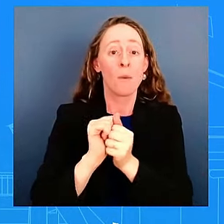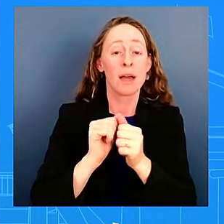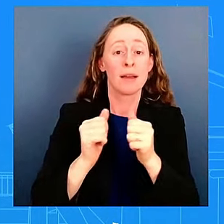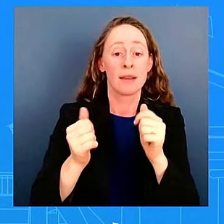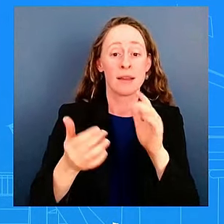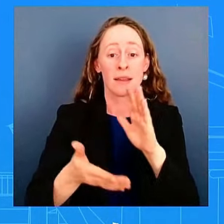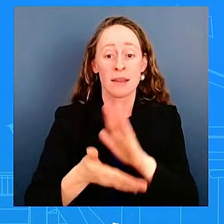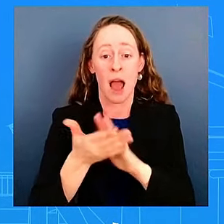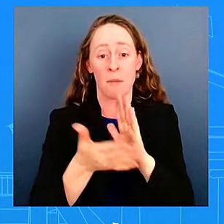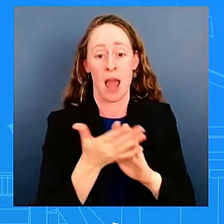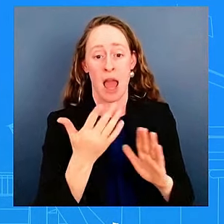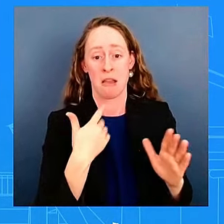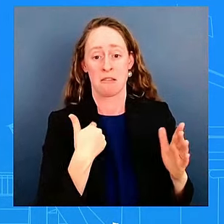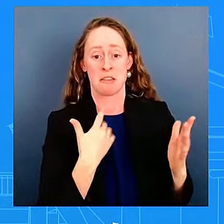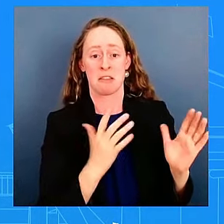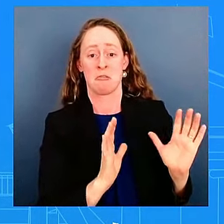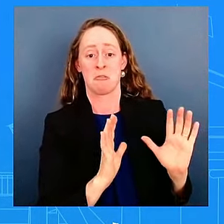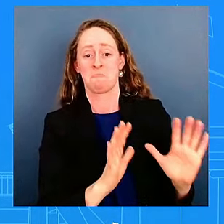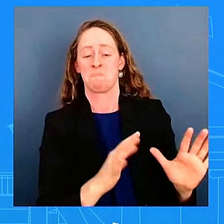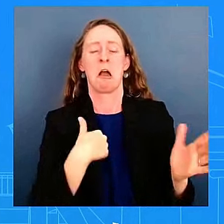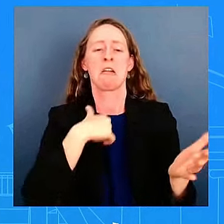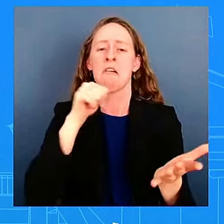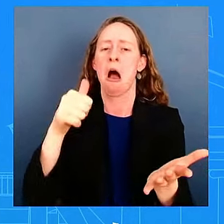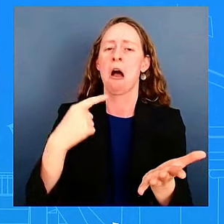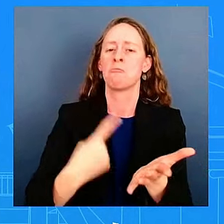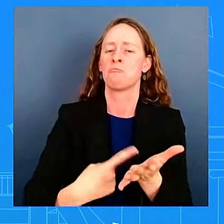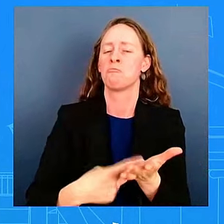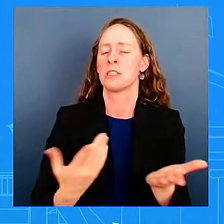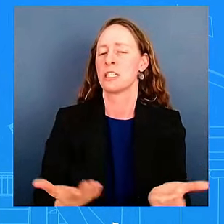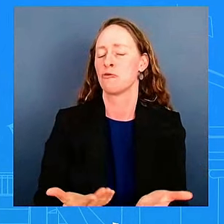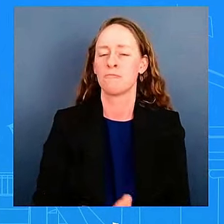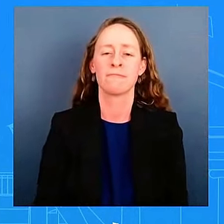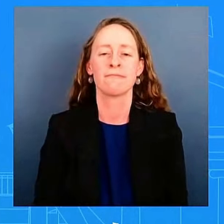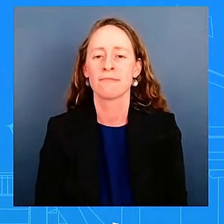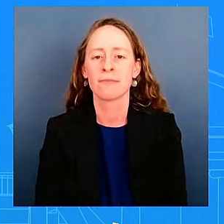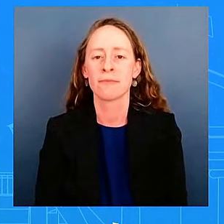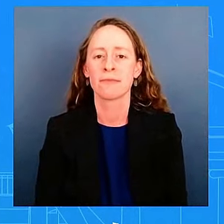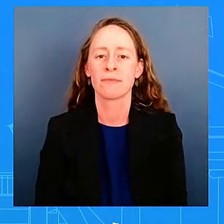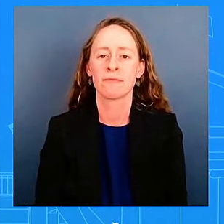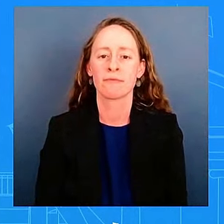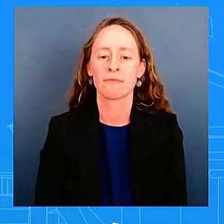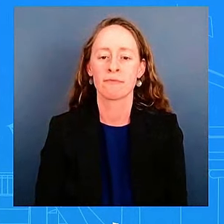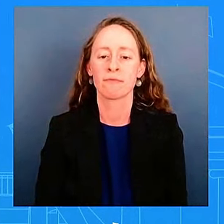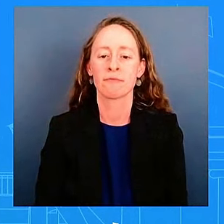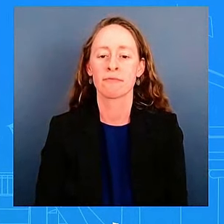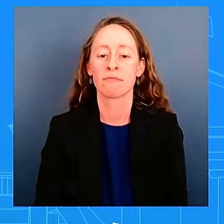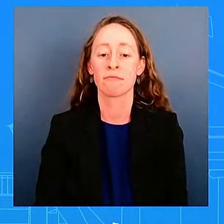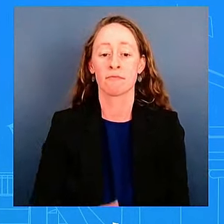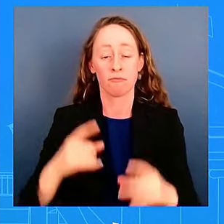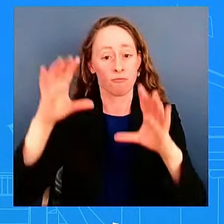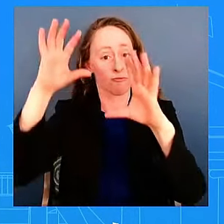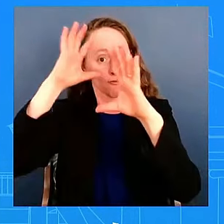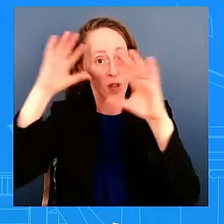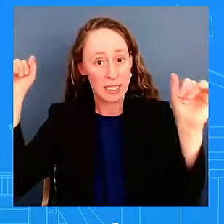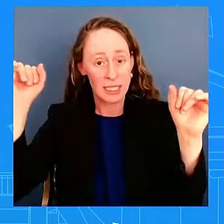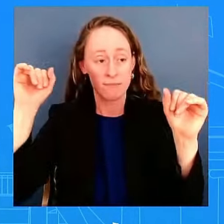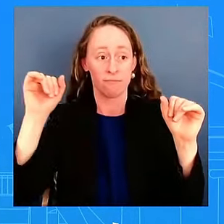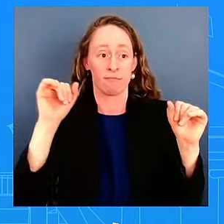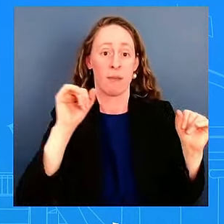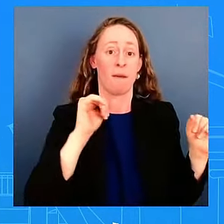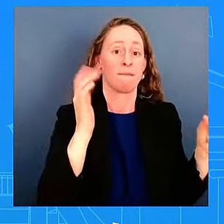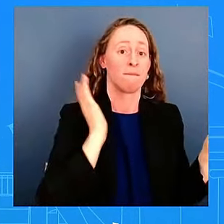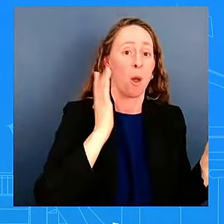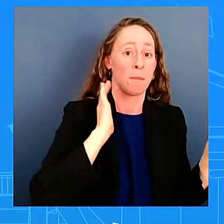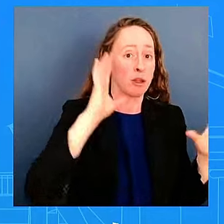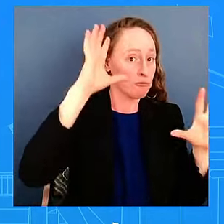is there anything else you can tell us about the call between the president and the former president, what the tone was? Did the race come up at